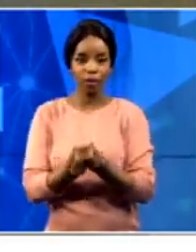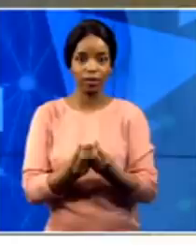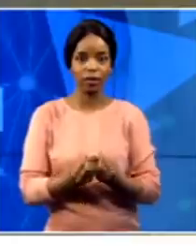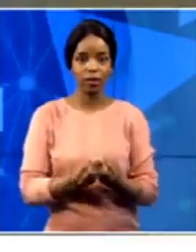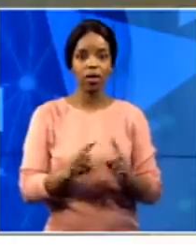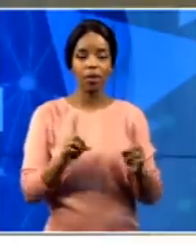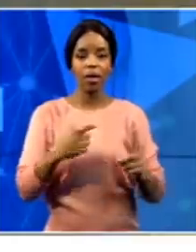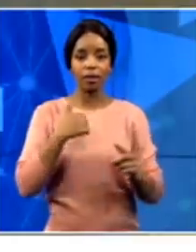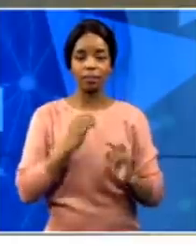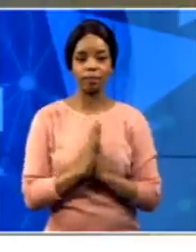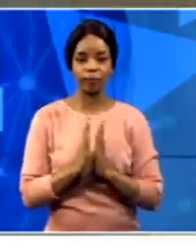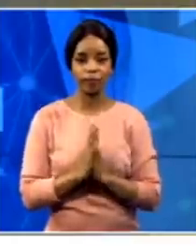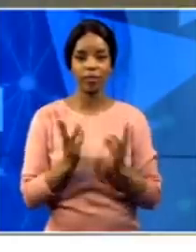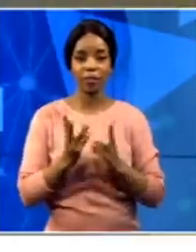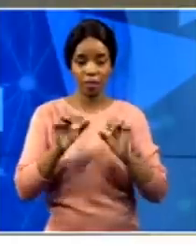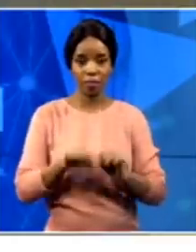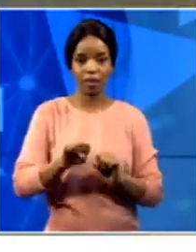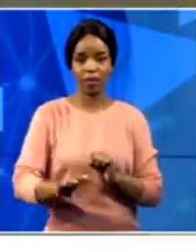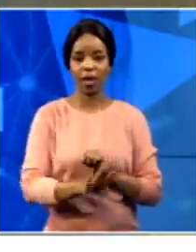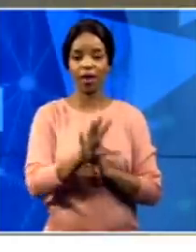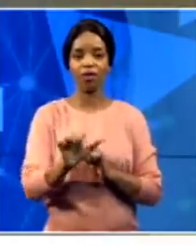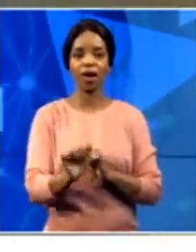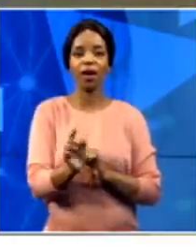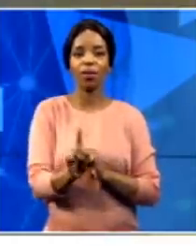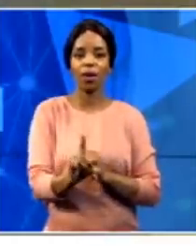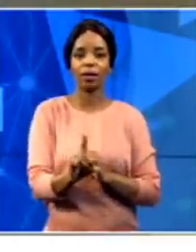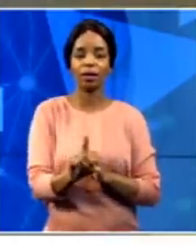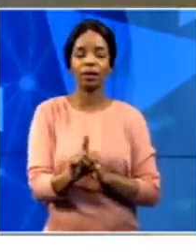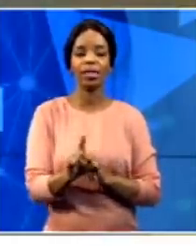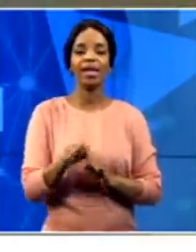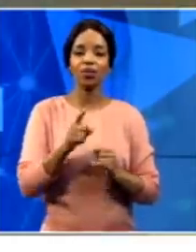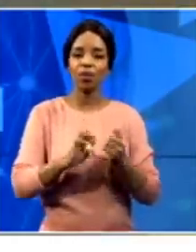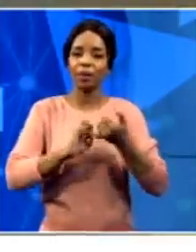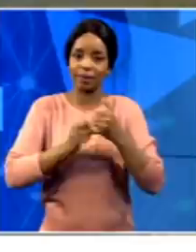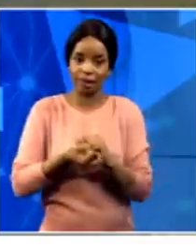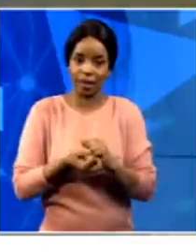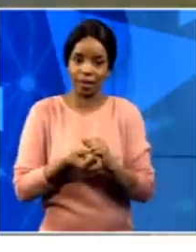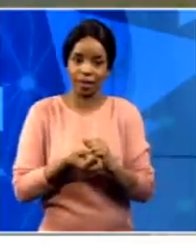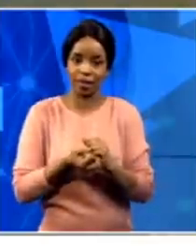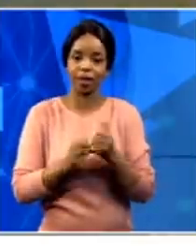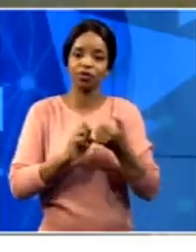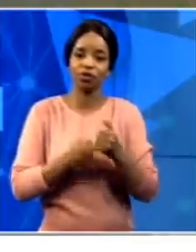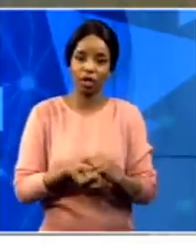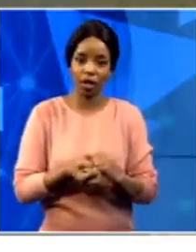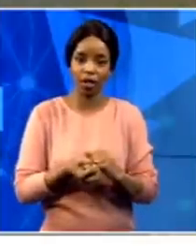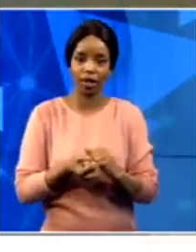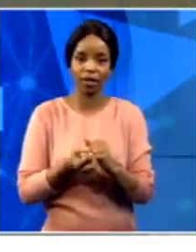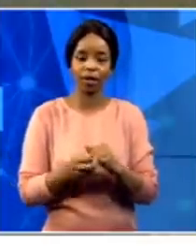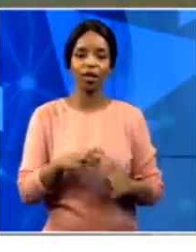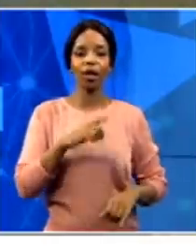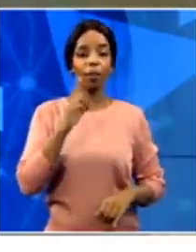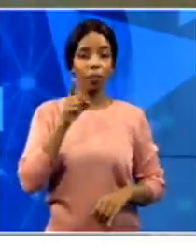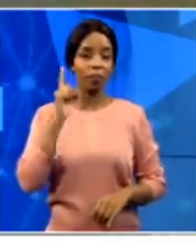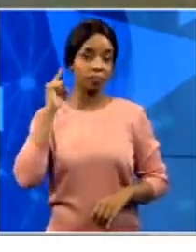plea to South Africans is, when you provide a solution, give it your best shot, try it. And also bearing in mind that all of us are giving